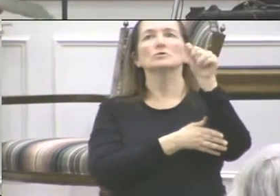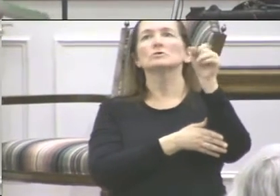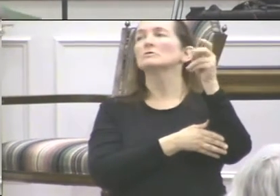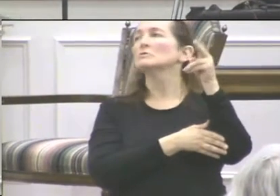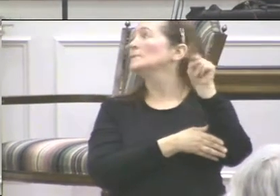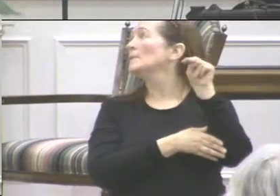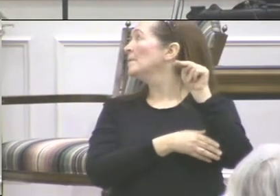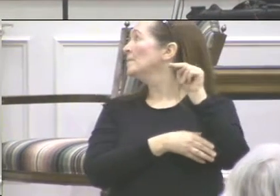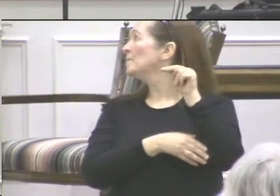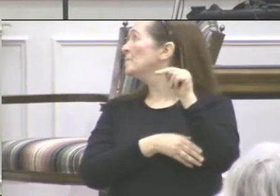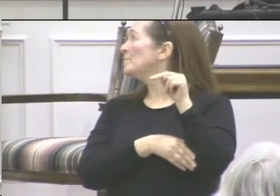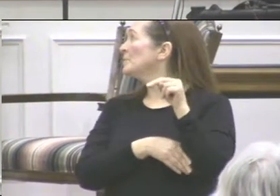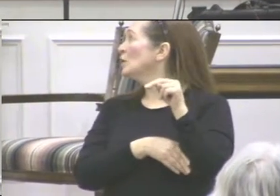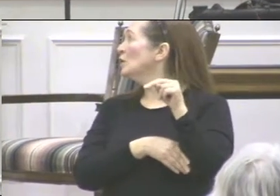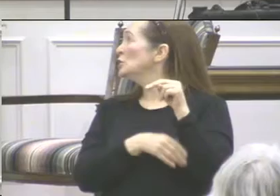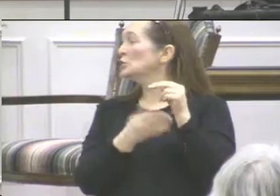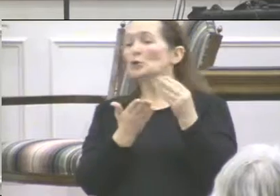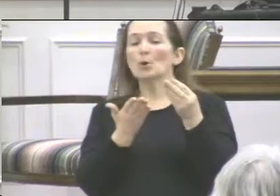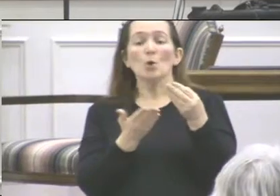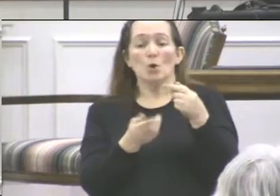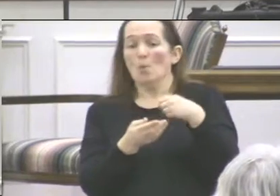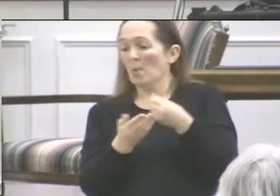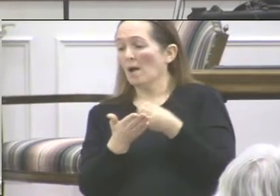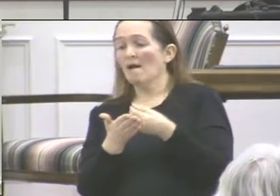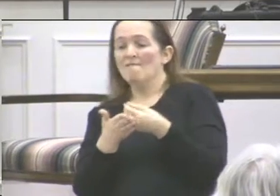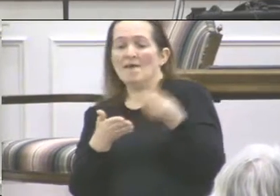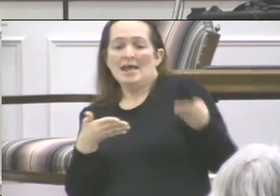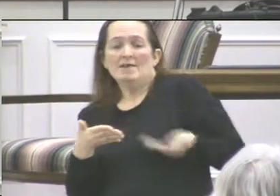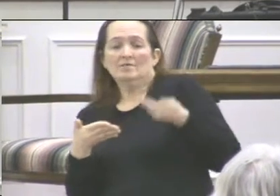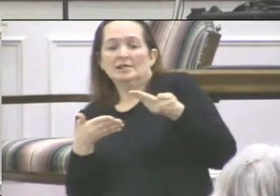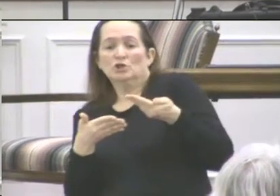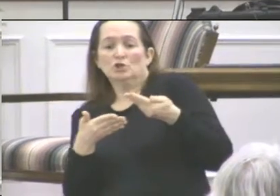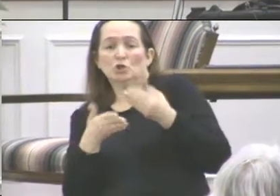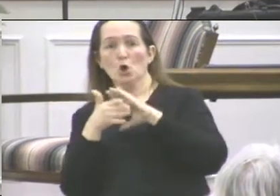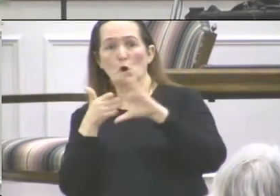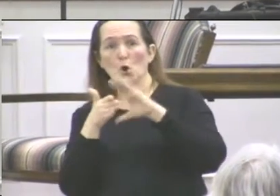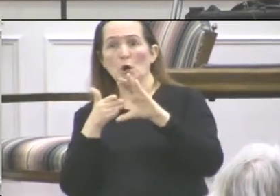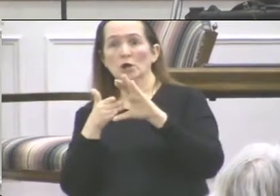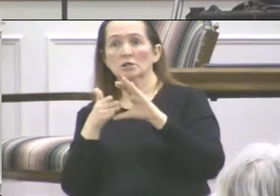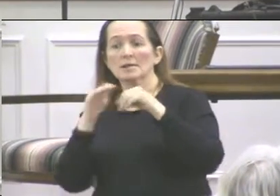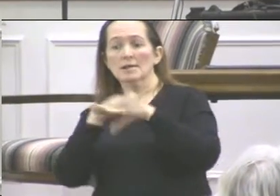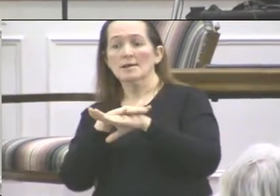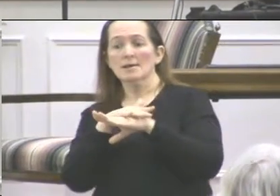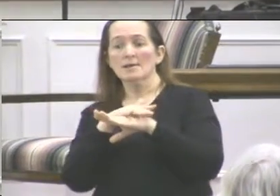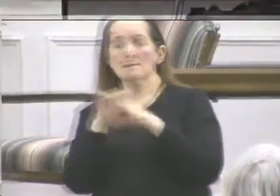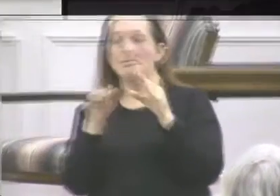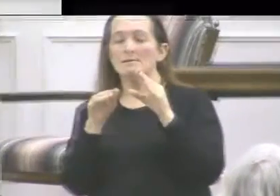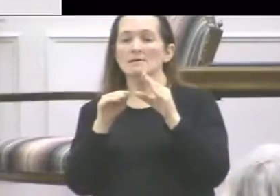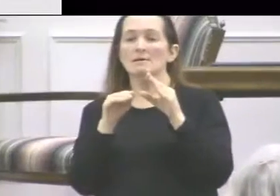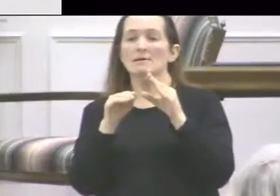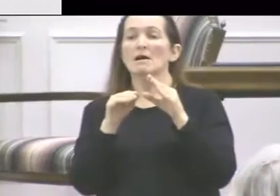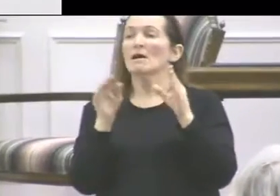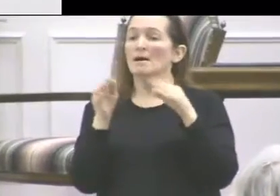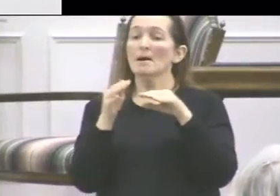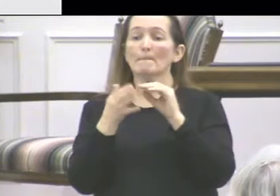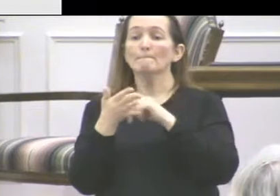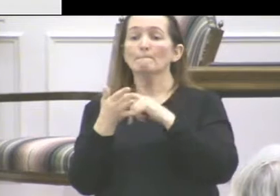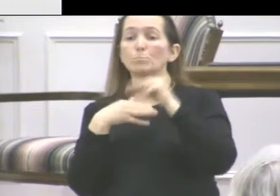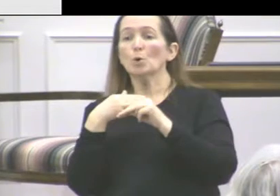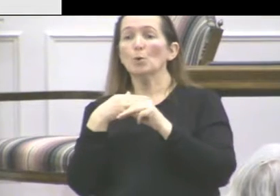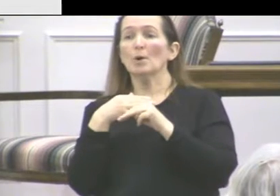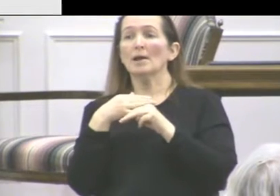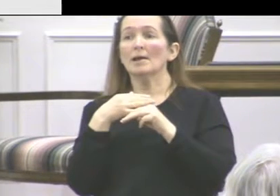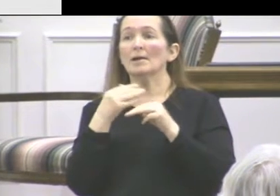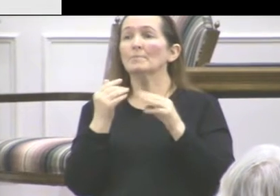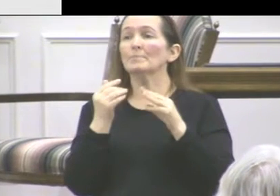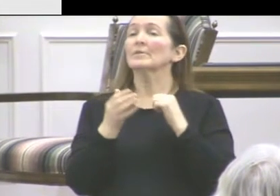for the 175th anniversary. So just go out, invite some people to it. If you are so excited to invite people, I'm